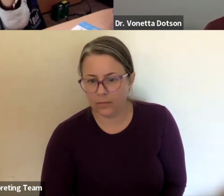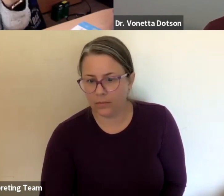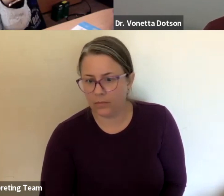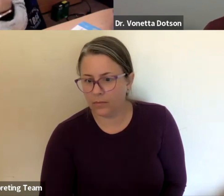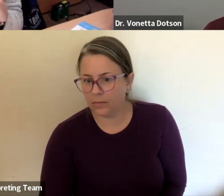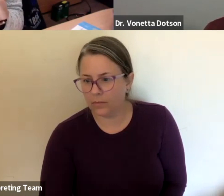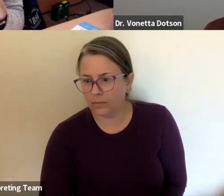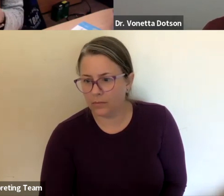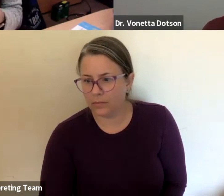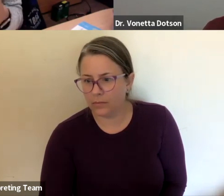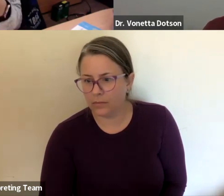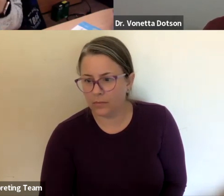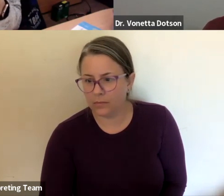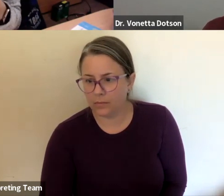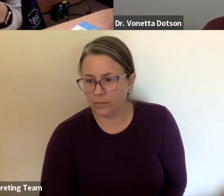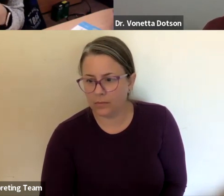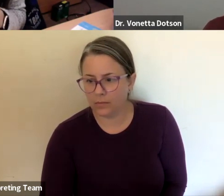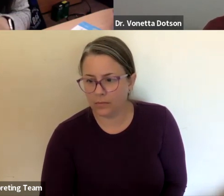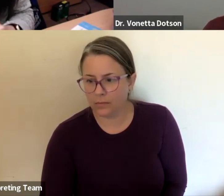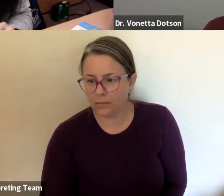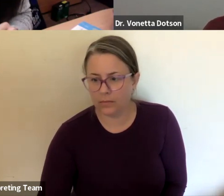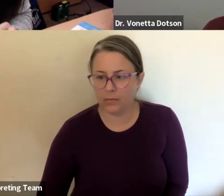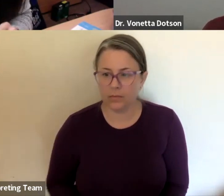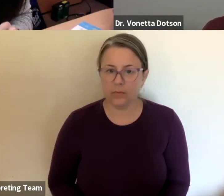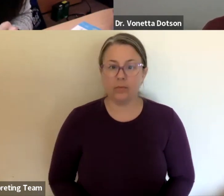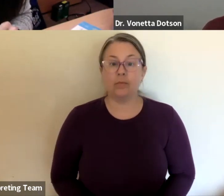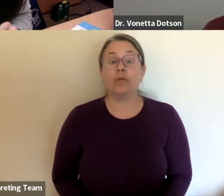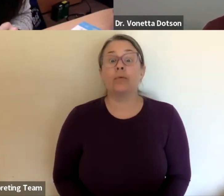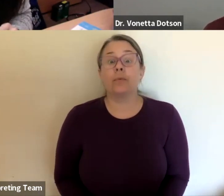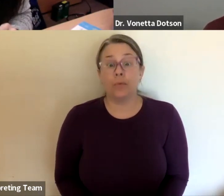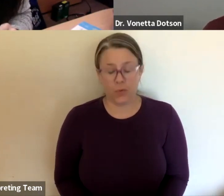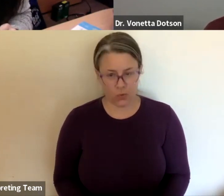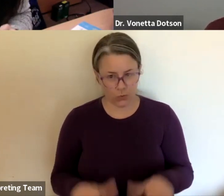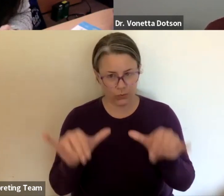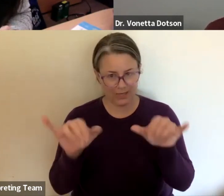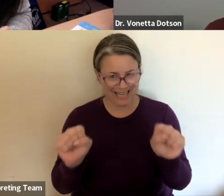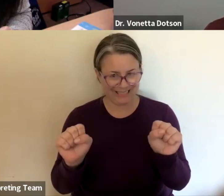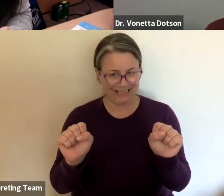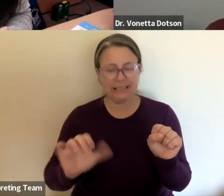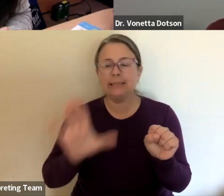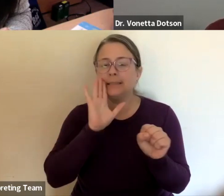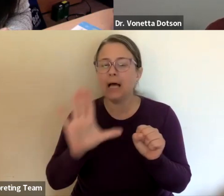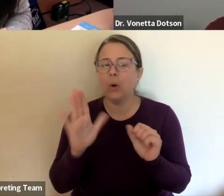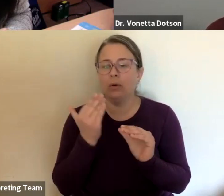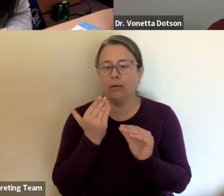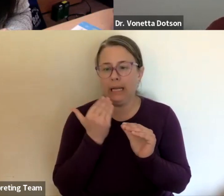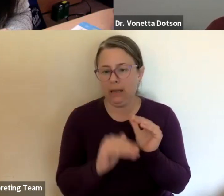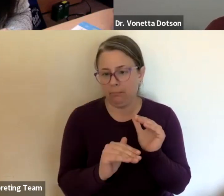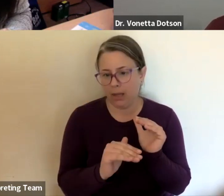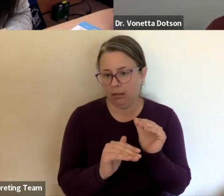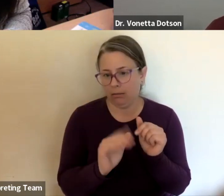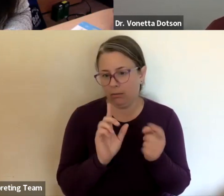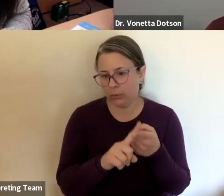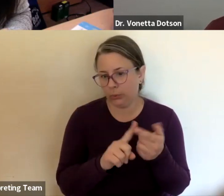health, the one that you mentioned here, Chuck. Yes, I will email that to you and you can distribute it. And I'm happy to do